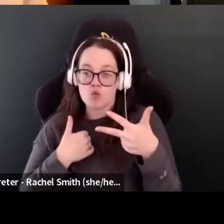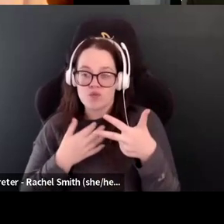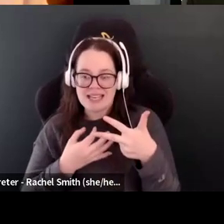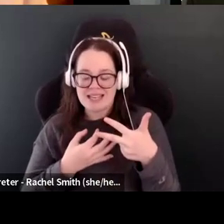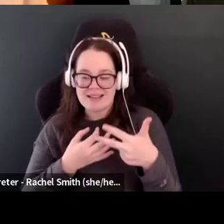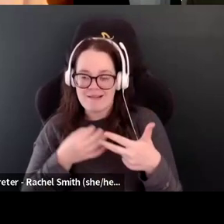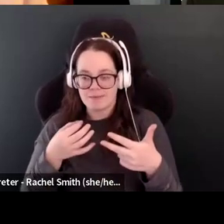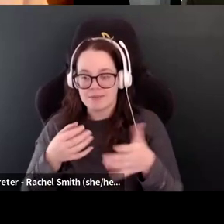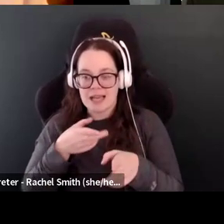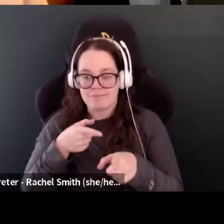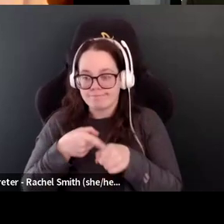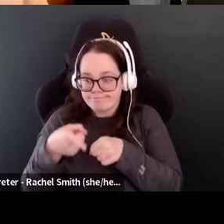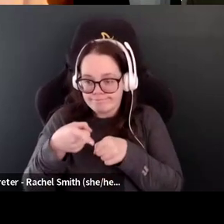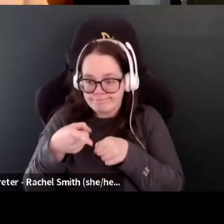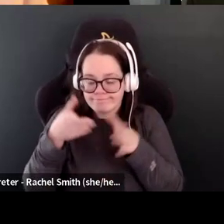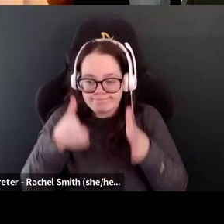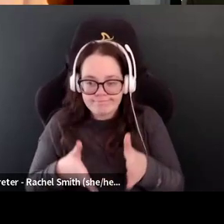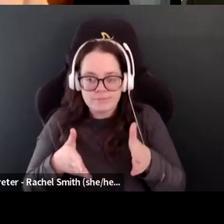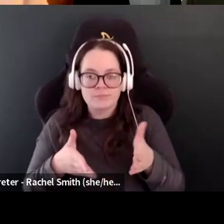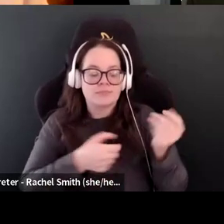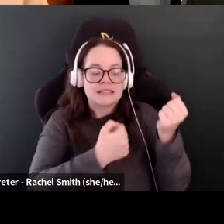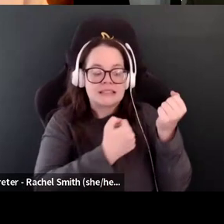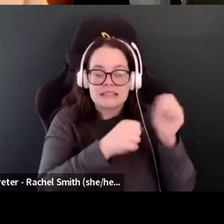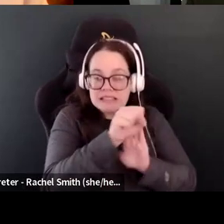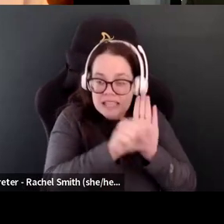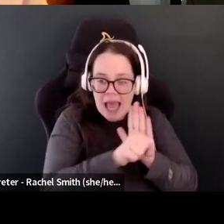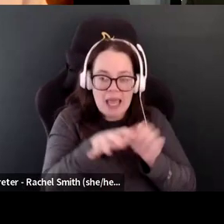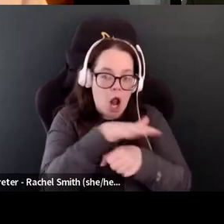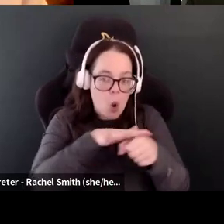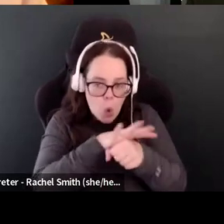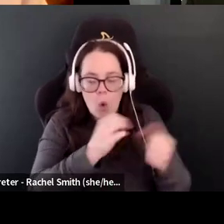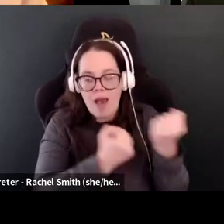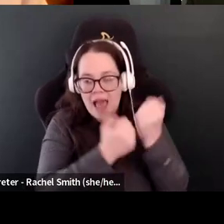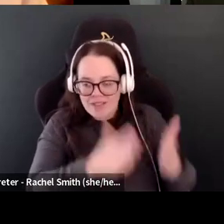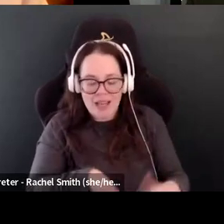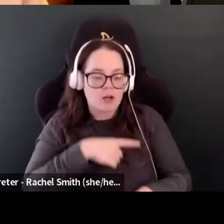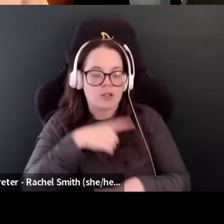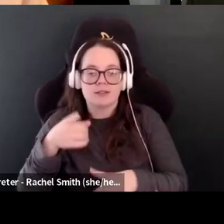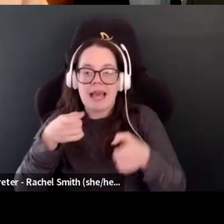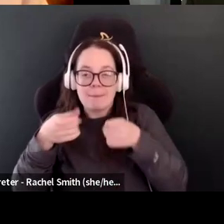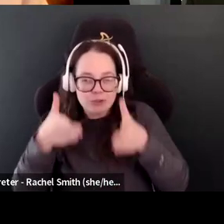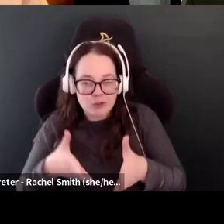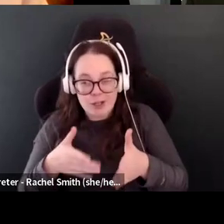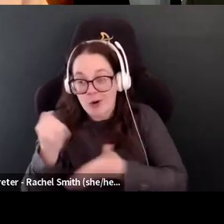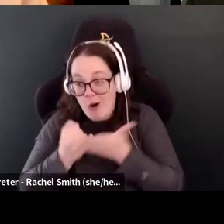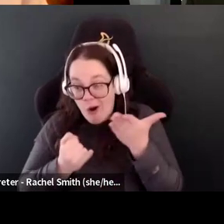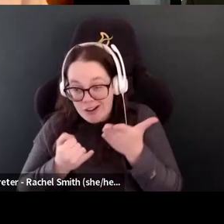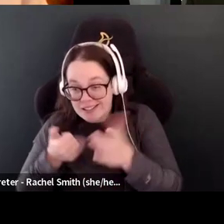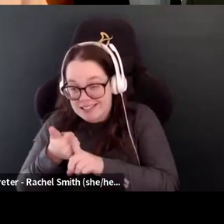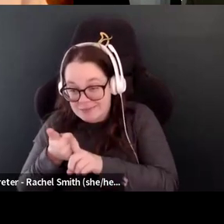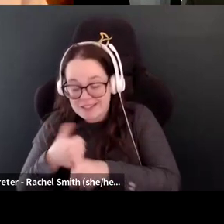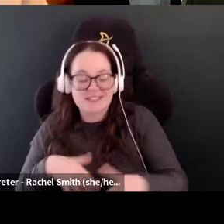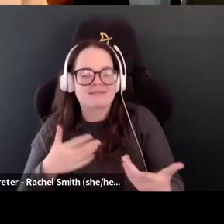who have been state and local arts advocates, administrators, and artists themselves. It's my pleasure